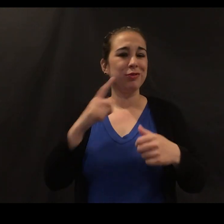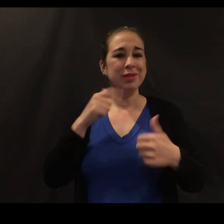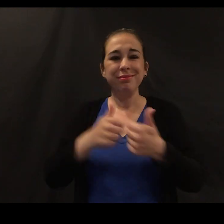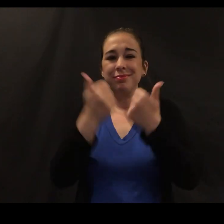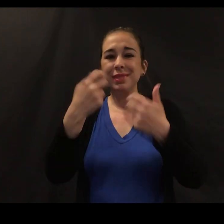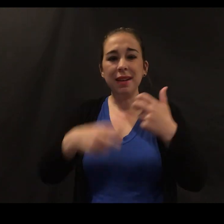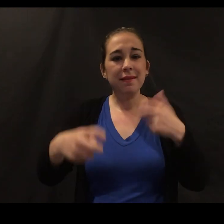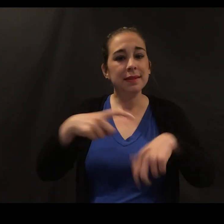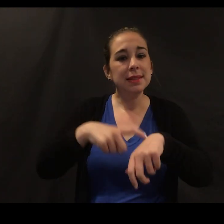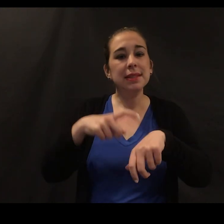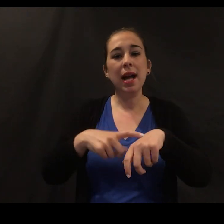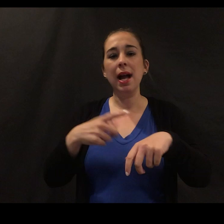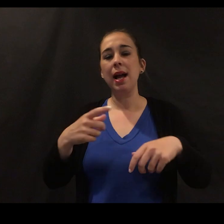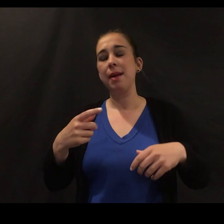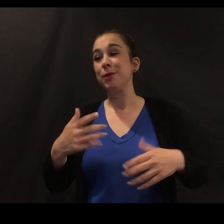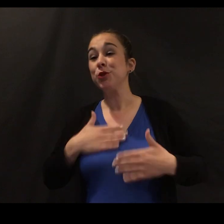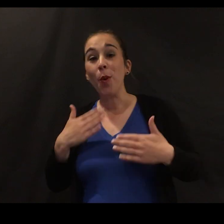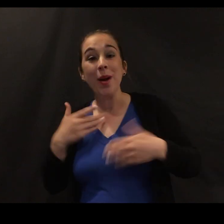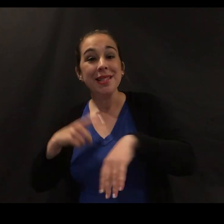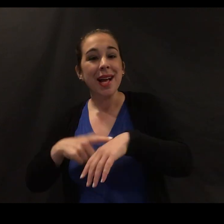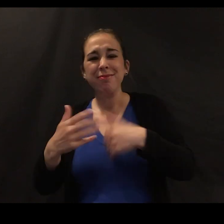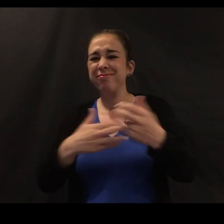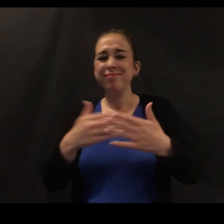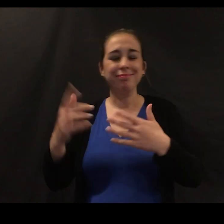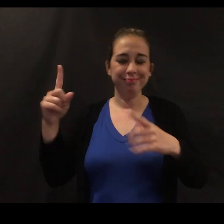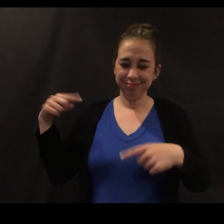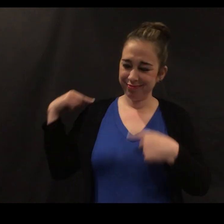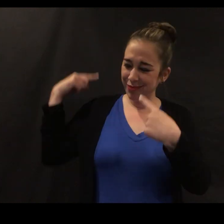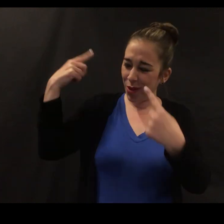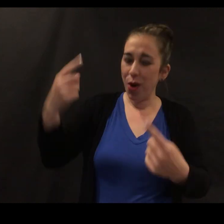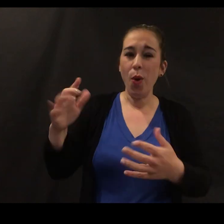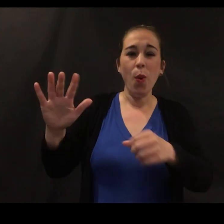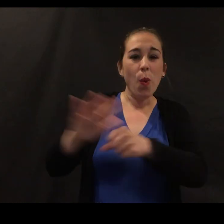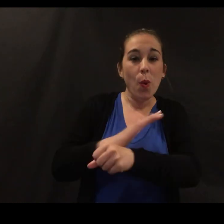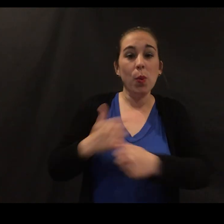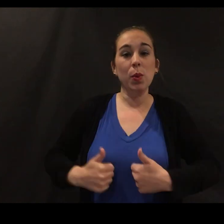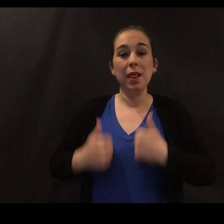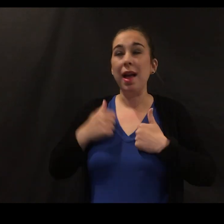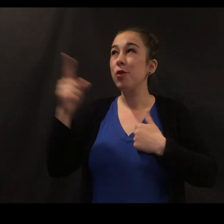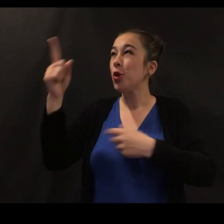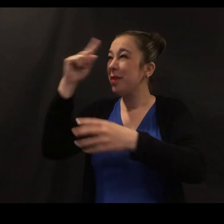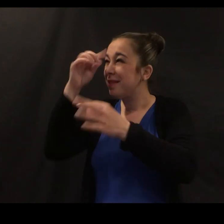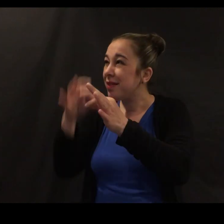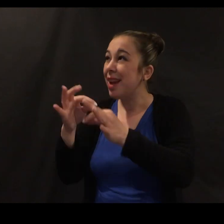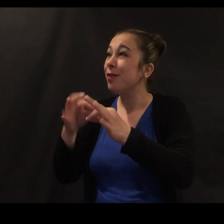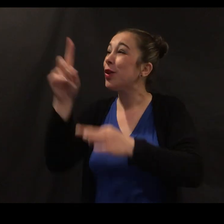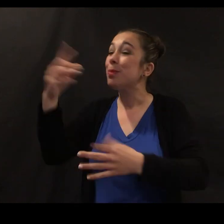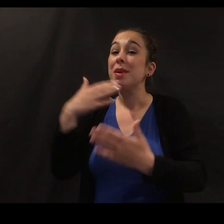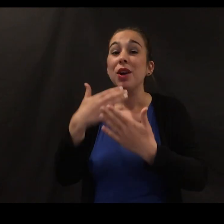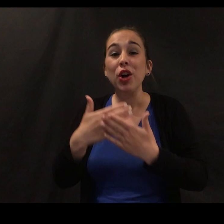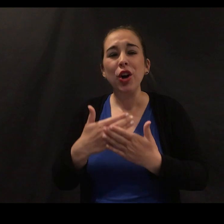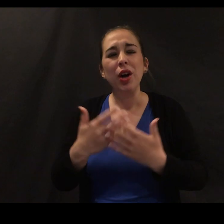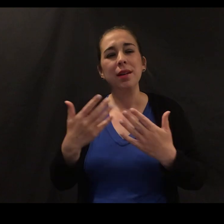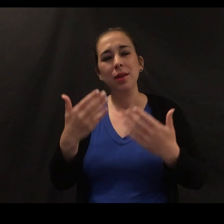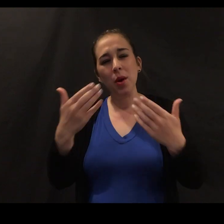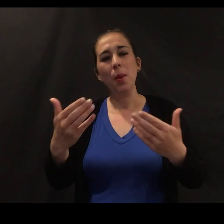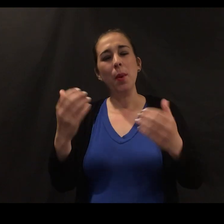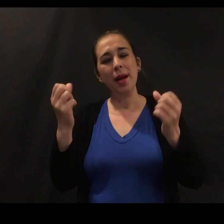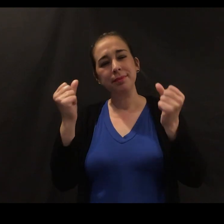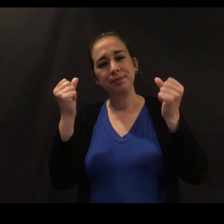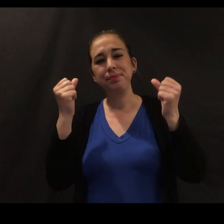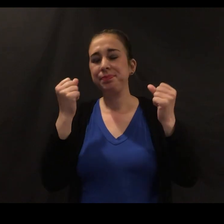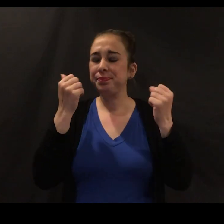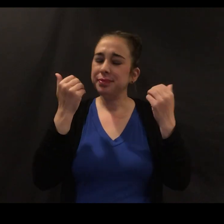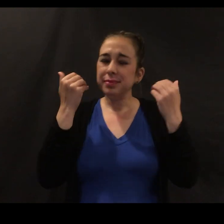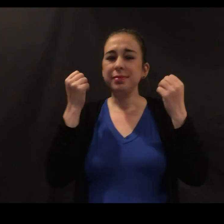joyous, all my life you have been faithful. All my life you have been good. Can you just take a moment, lift your hands tonight, just